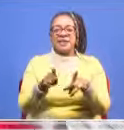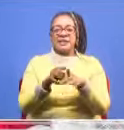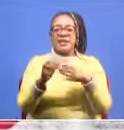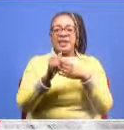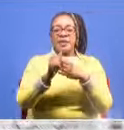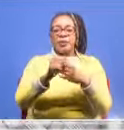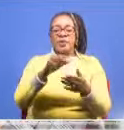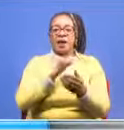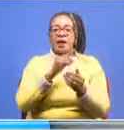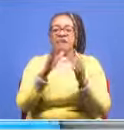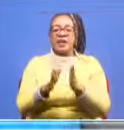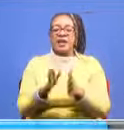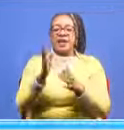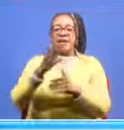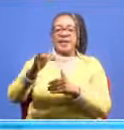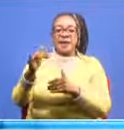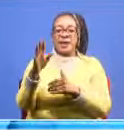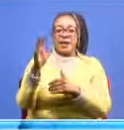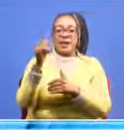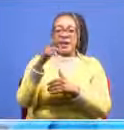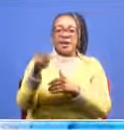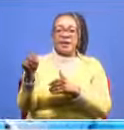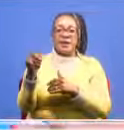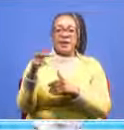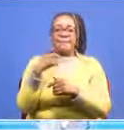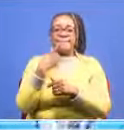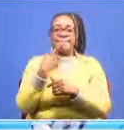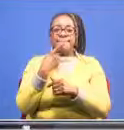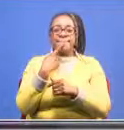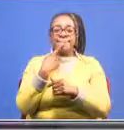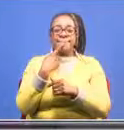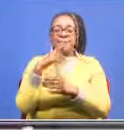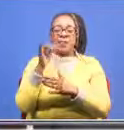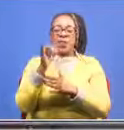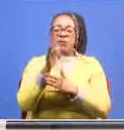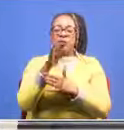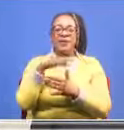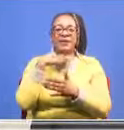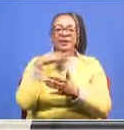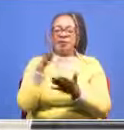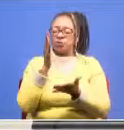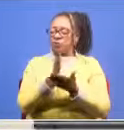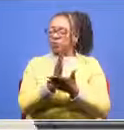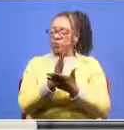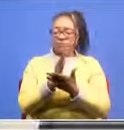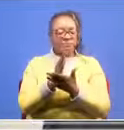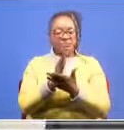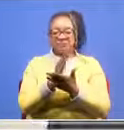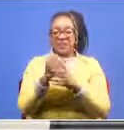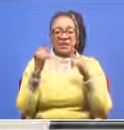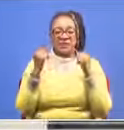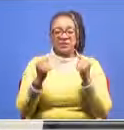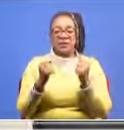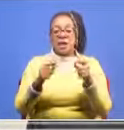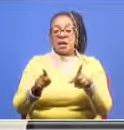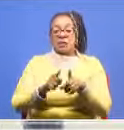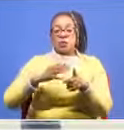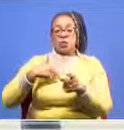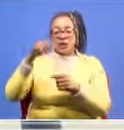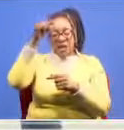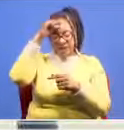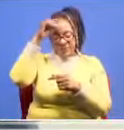gavana wa kaunti ya Kirinyaga Anne Waiguru wamesema mauaji hayo ni ya kutamausha, huku wakiitaka